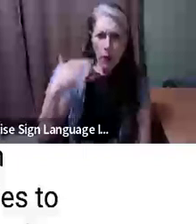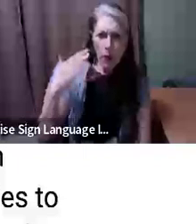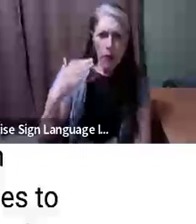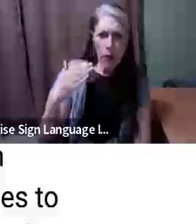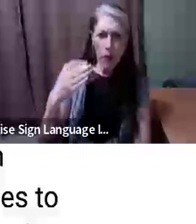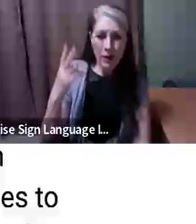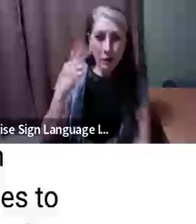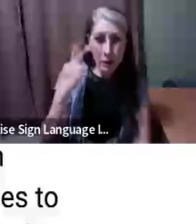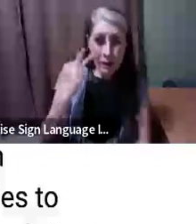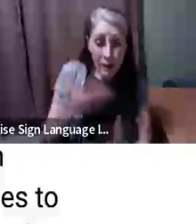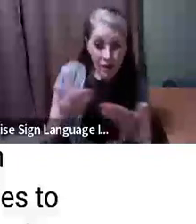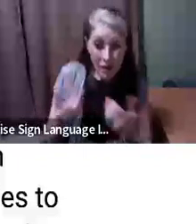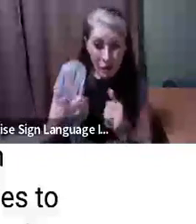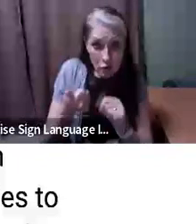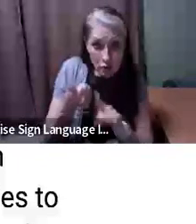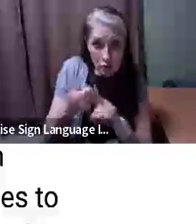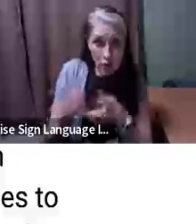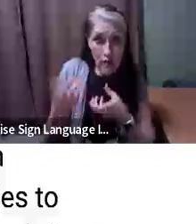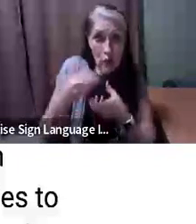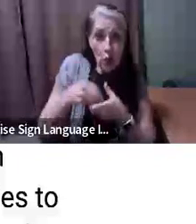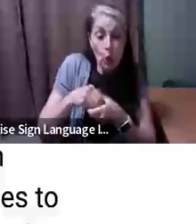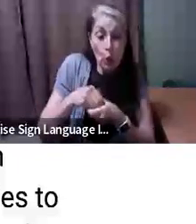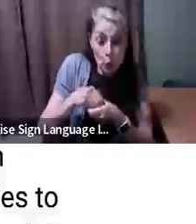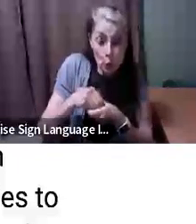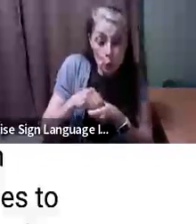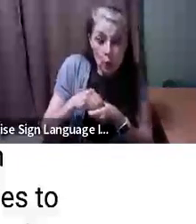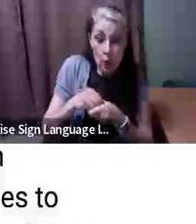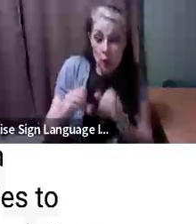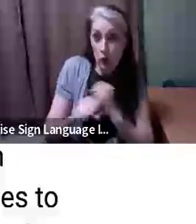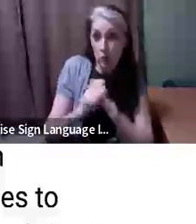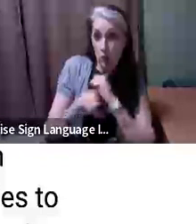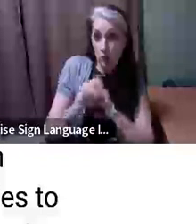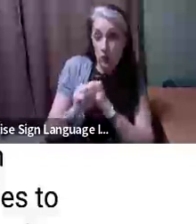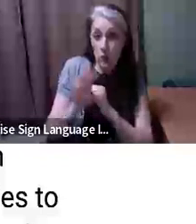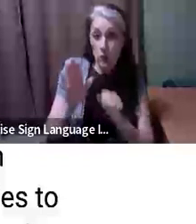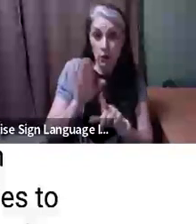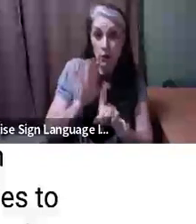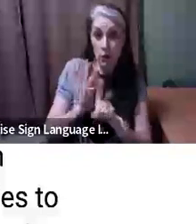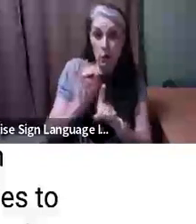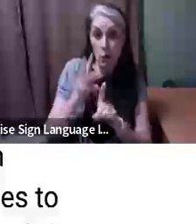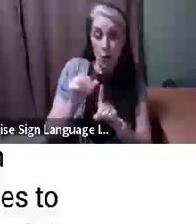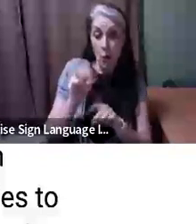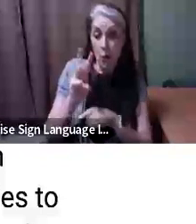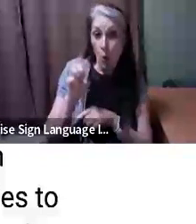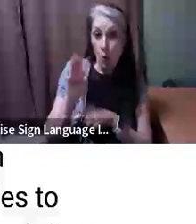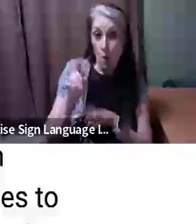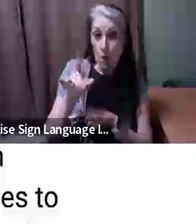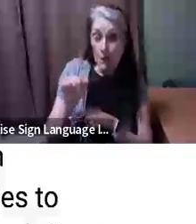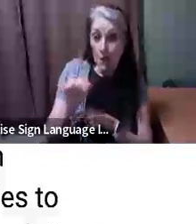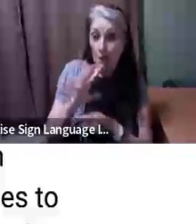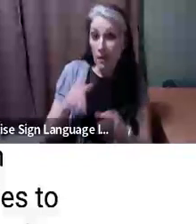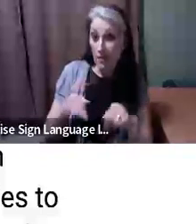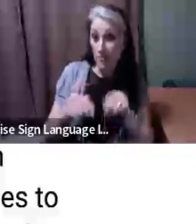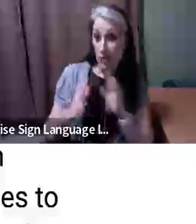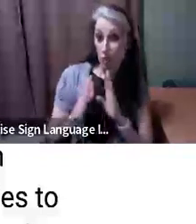Are there things that you include in your publicity or on your own websites that talk to any of these things? And